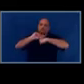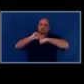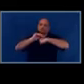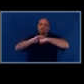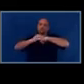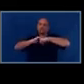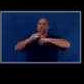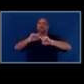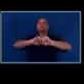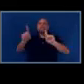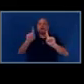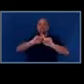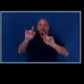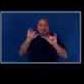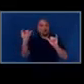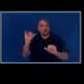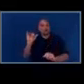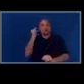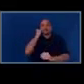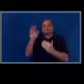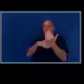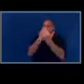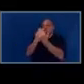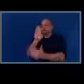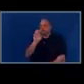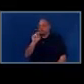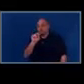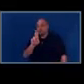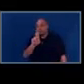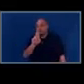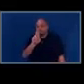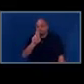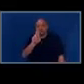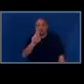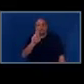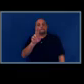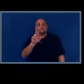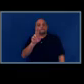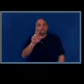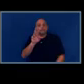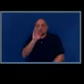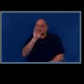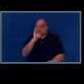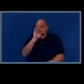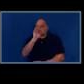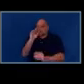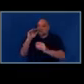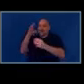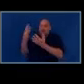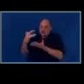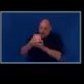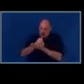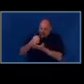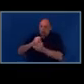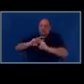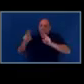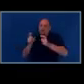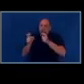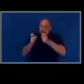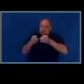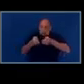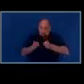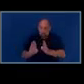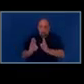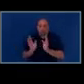additionally, by going to Bennu to acquire a sample directly from its surface in a very controlled way, putting it in a safe and clean